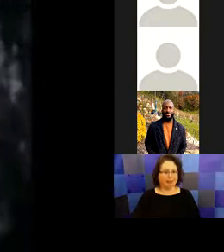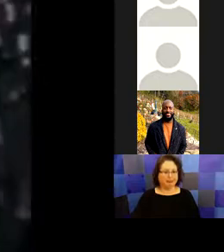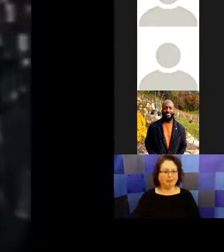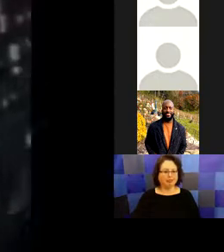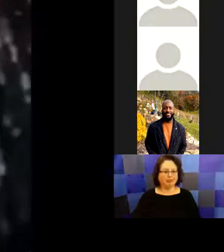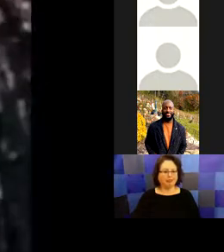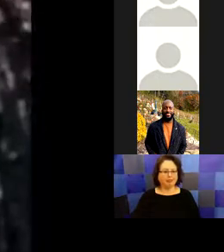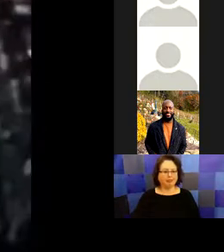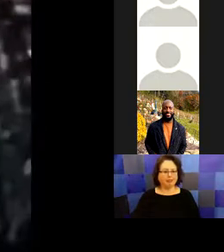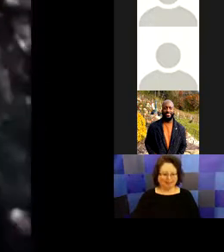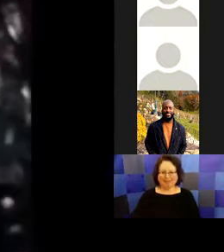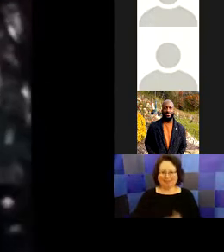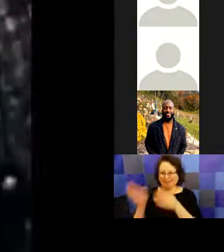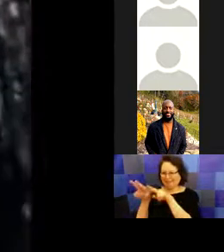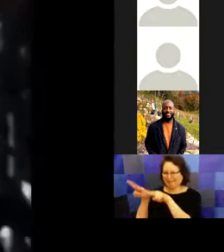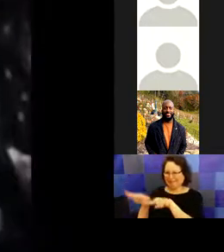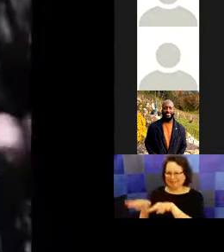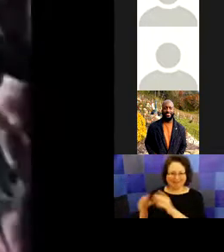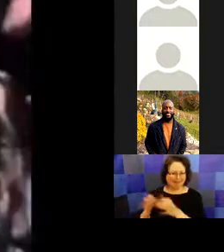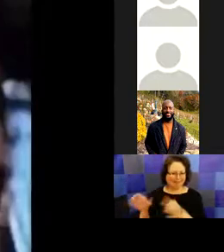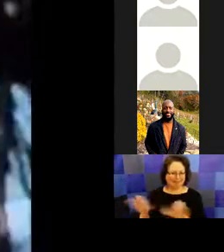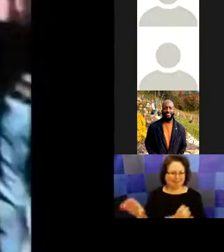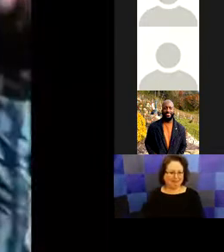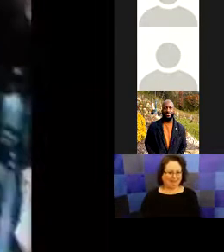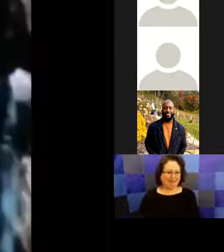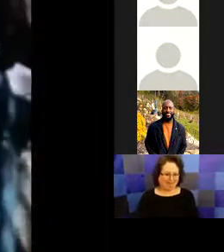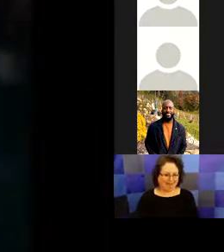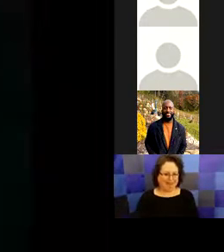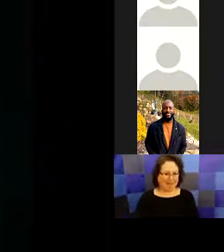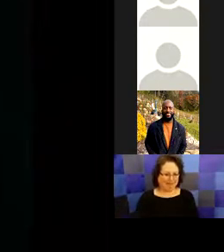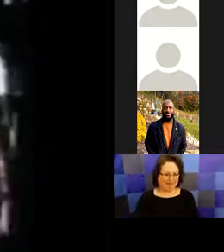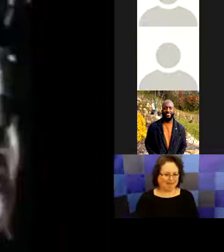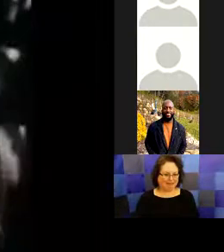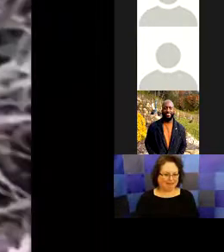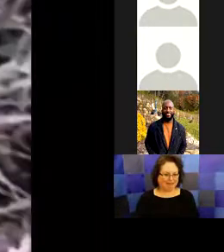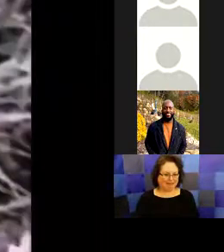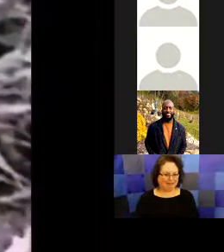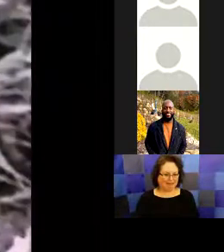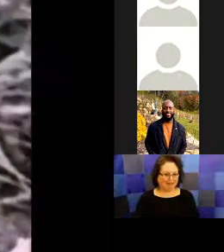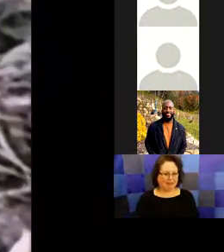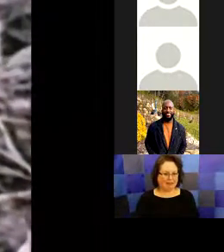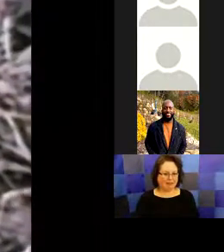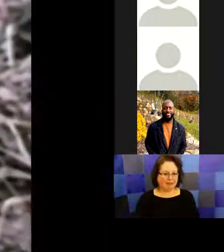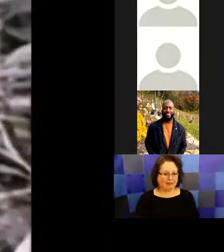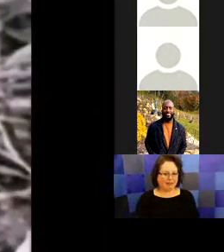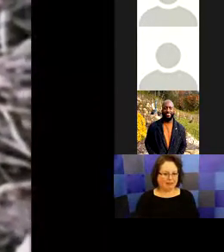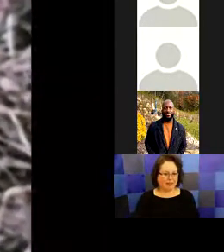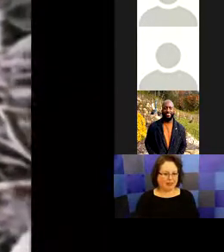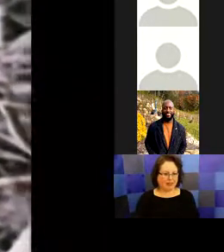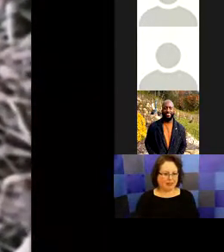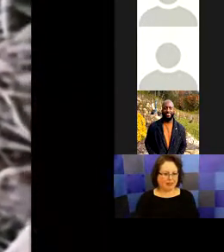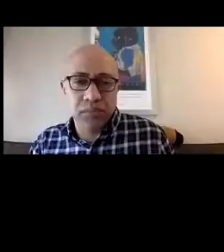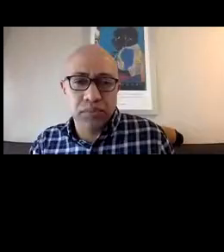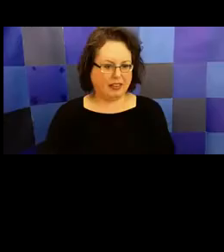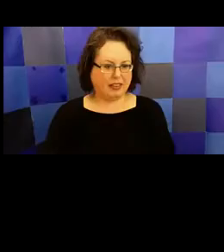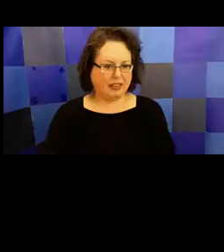If one were asked to identify the leadership or policymakers of Frelimo, one need merely point to any school teacher, any peasant